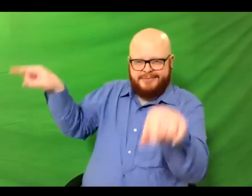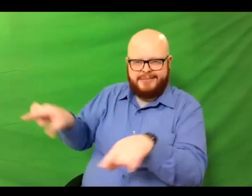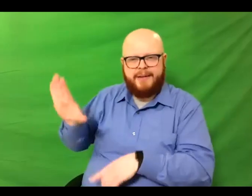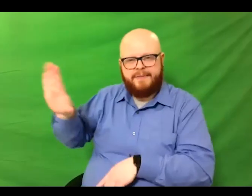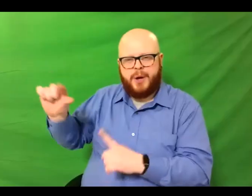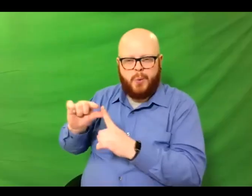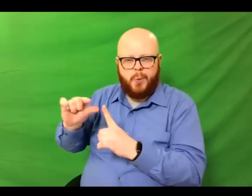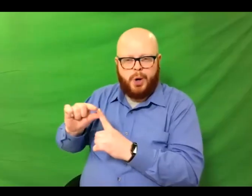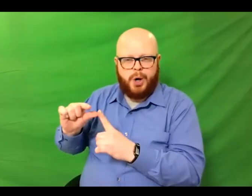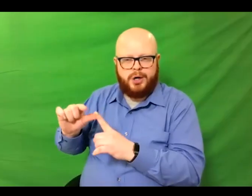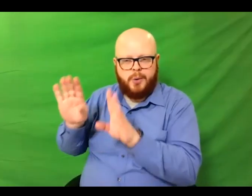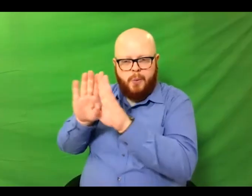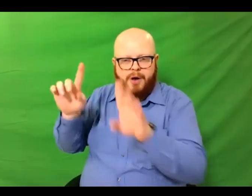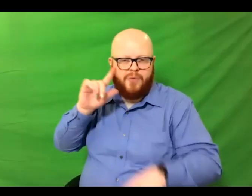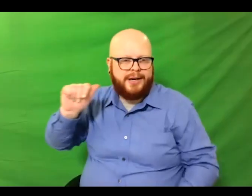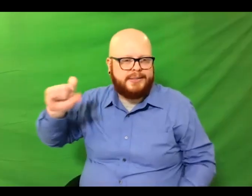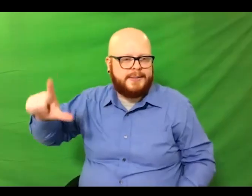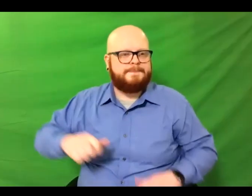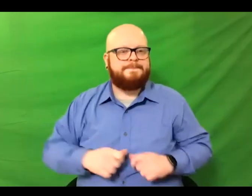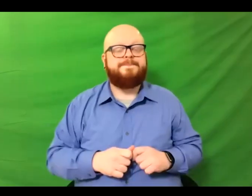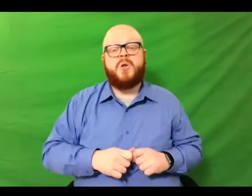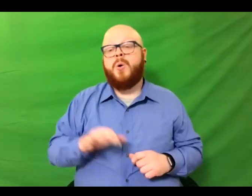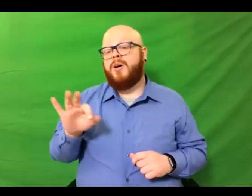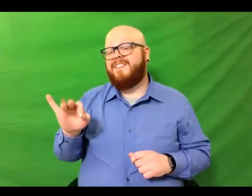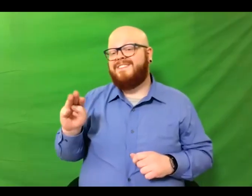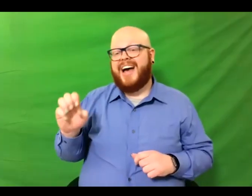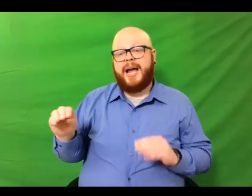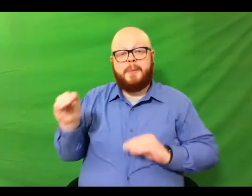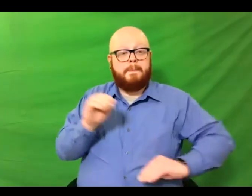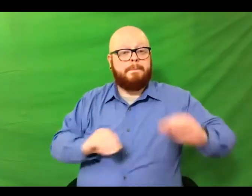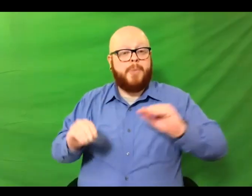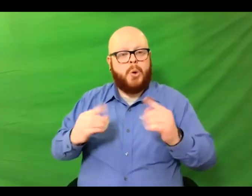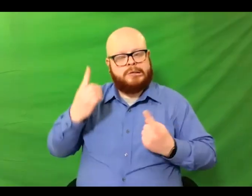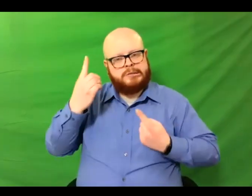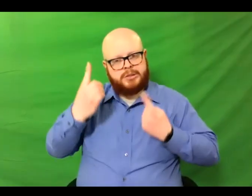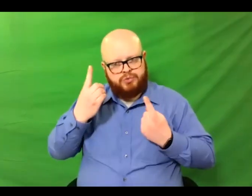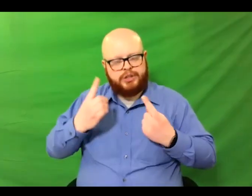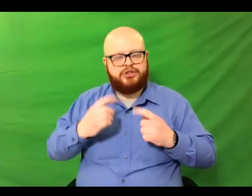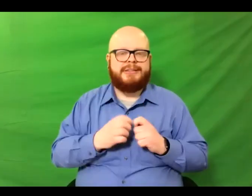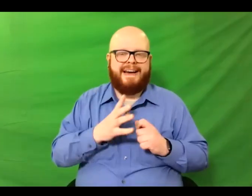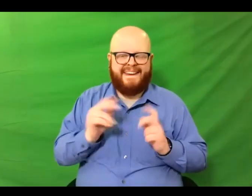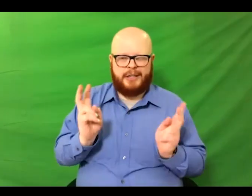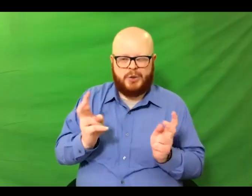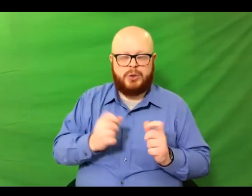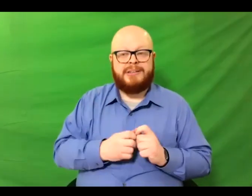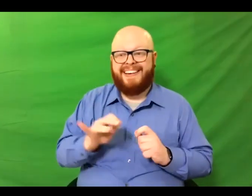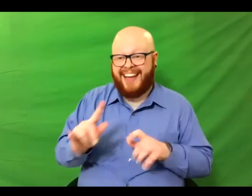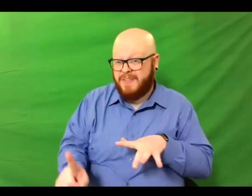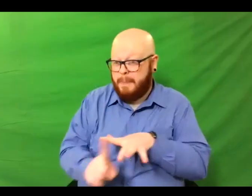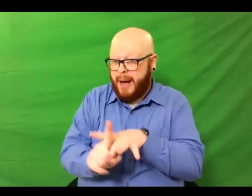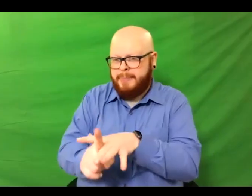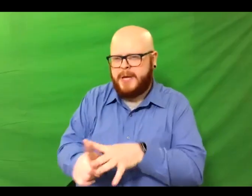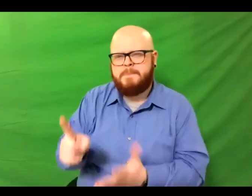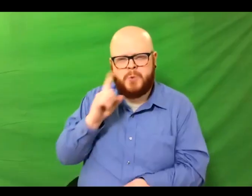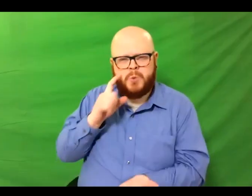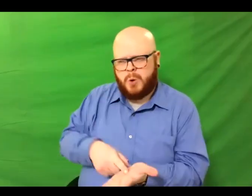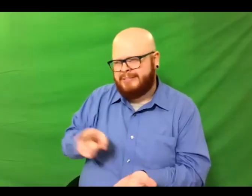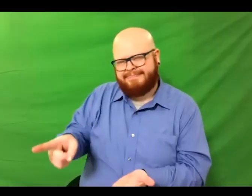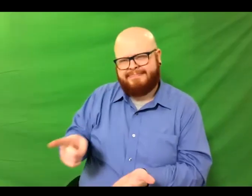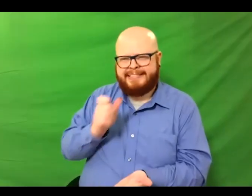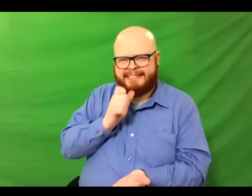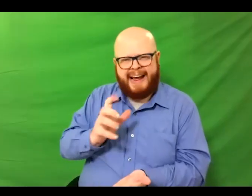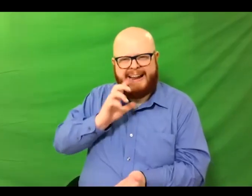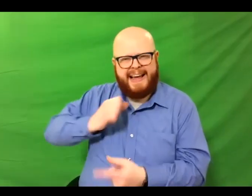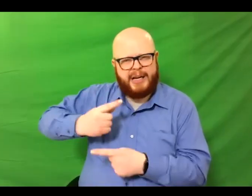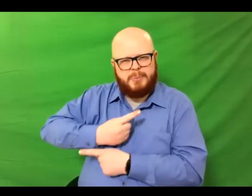Fine motor issues and considerations. If it is popping up and it's not something that is age appropriate, you know,